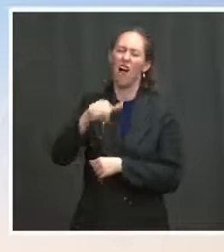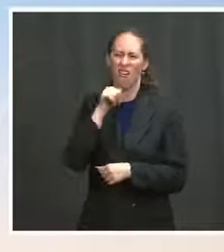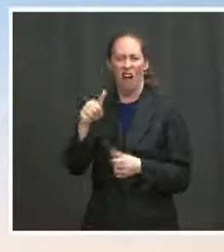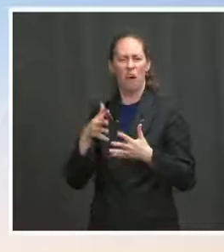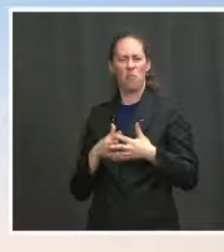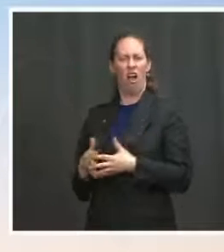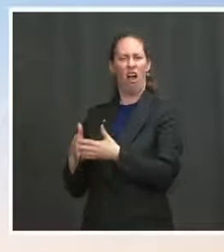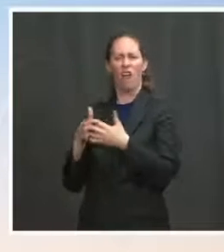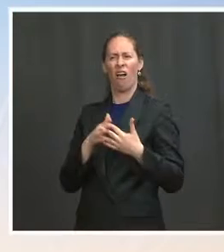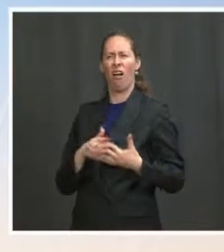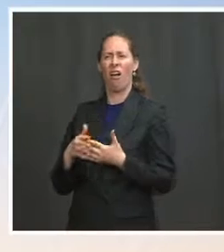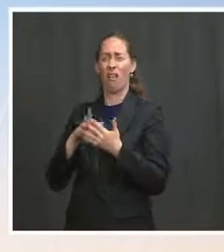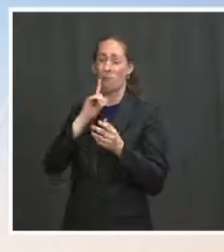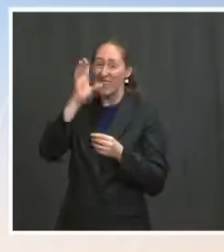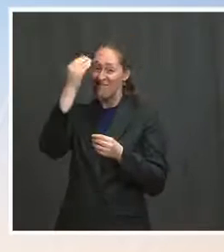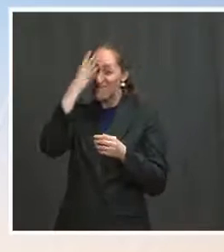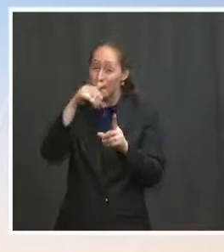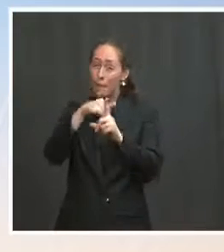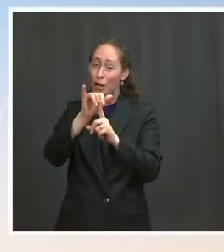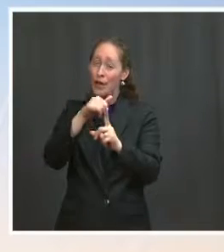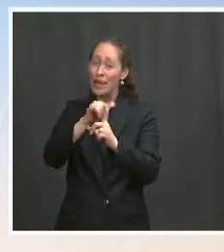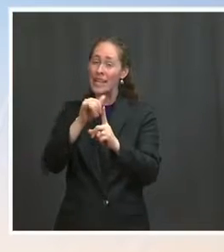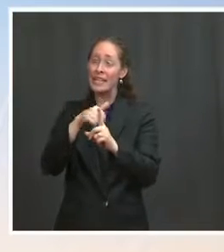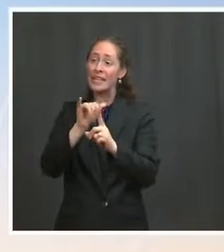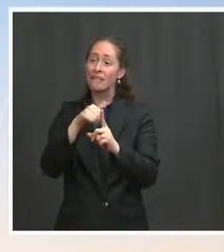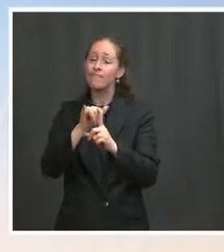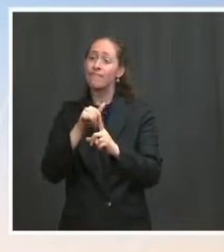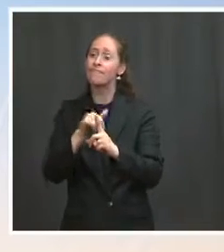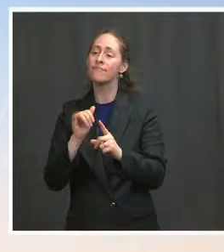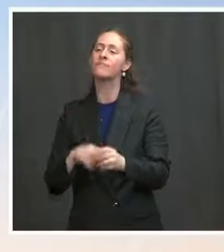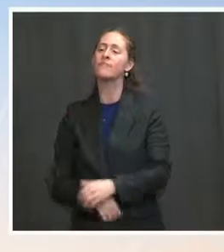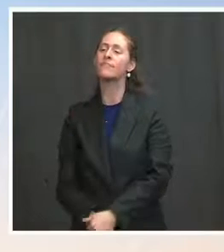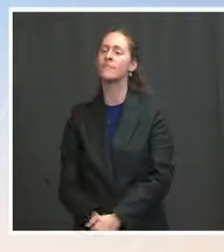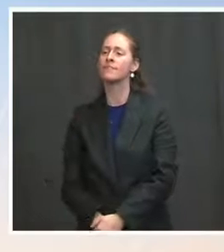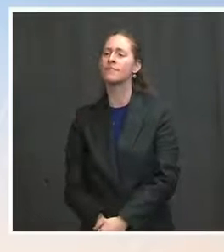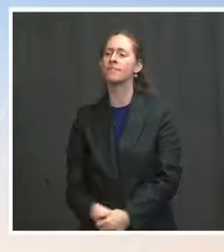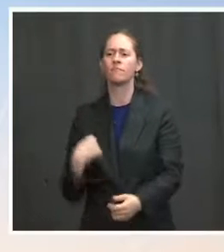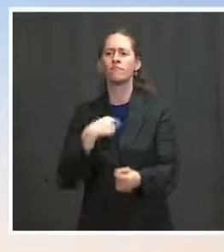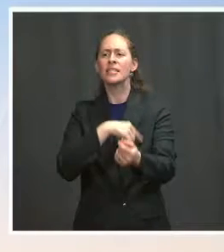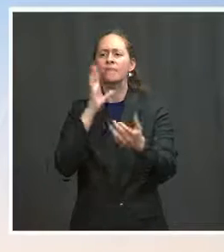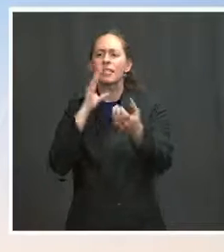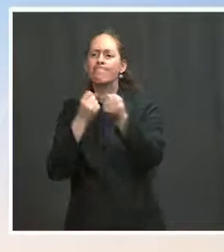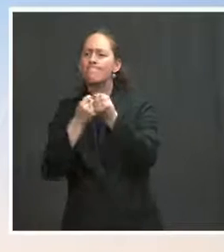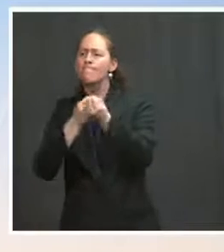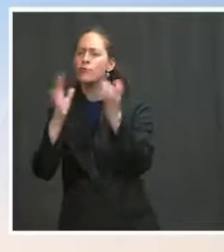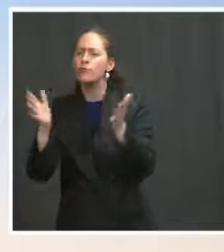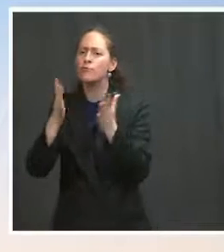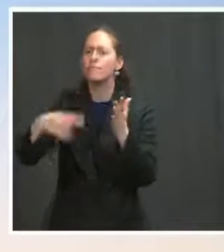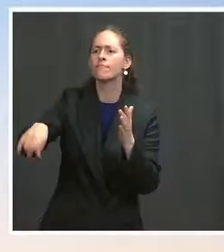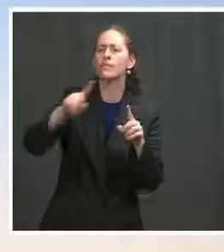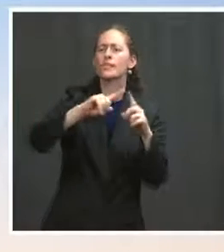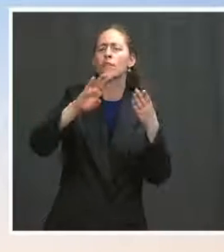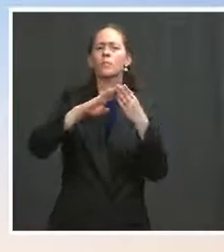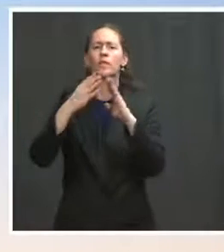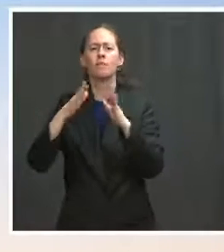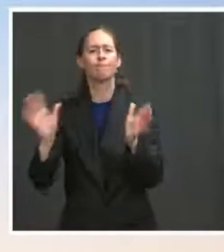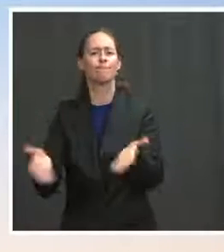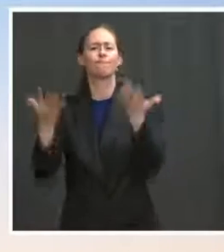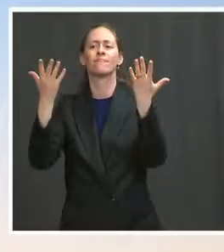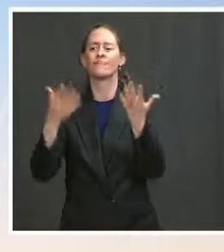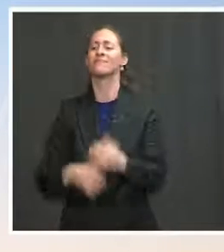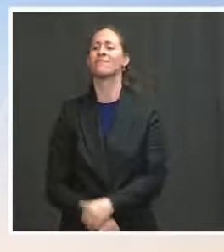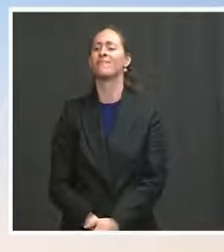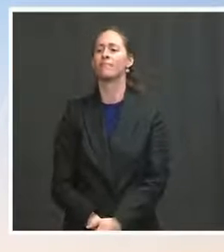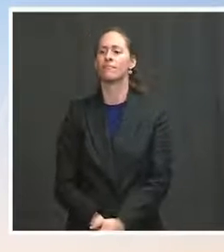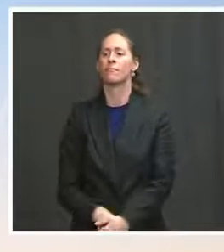he will commend the community for their courage and bravery pushing progress forward. Finally, he will announce his appointment of Jessica Stern as the U.S.